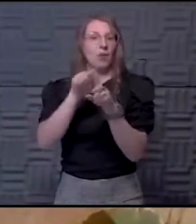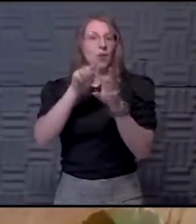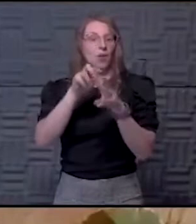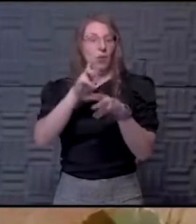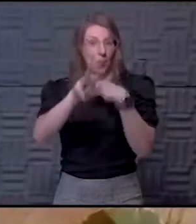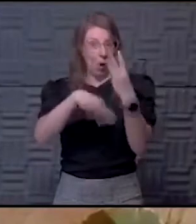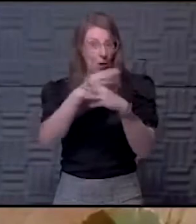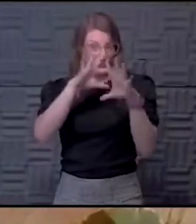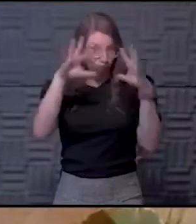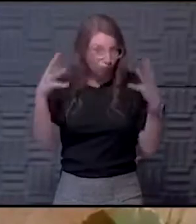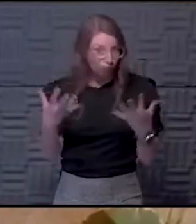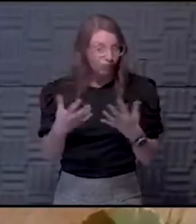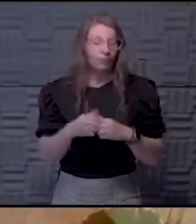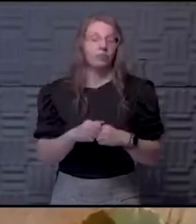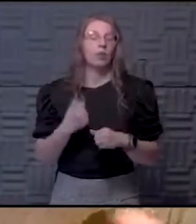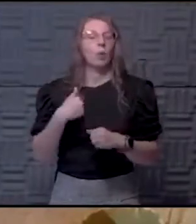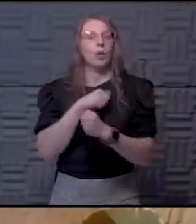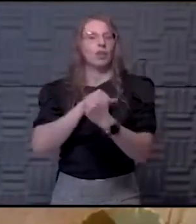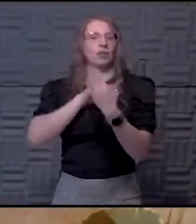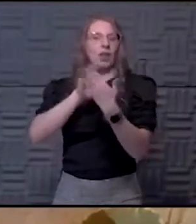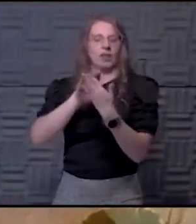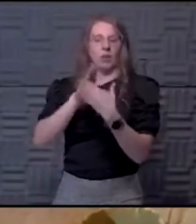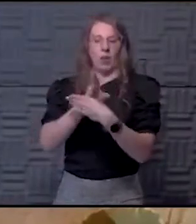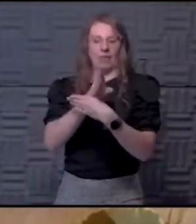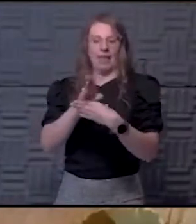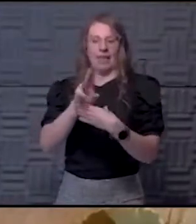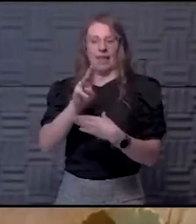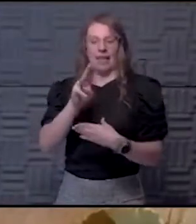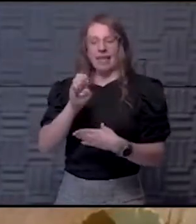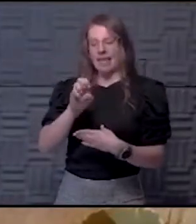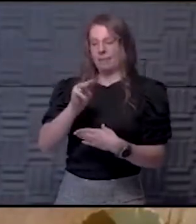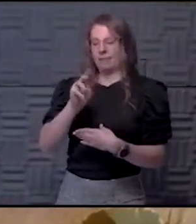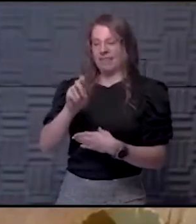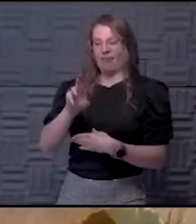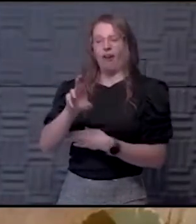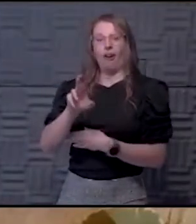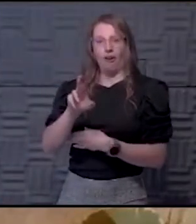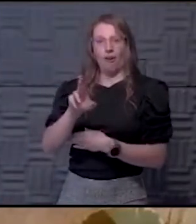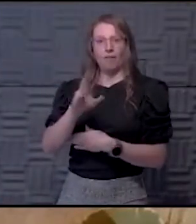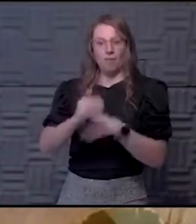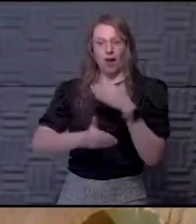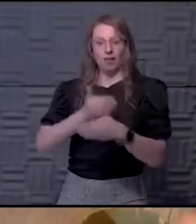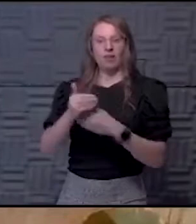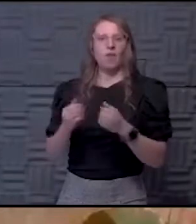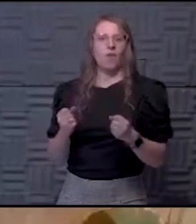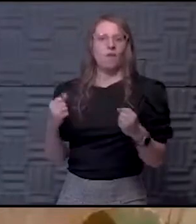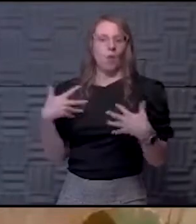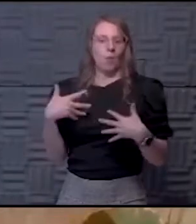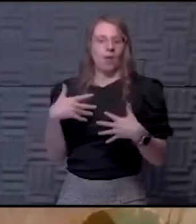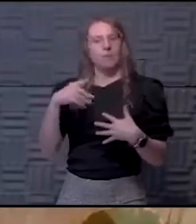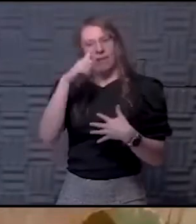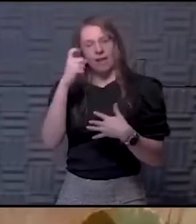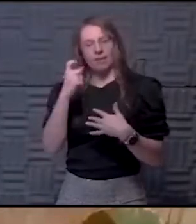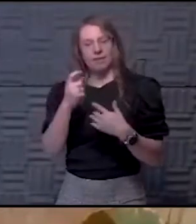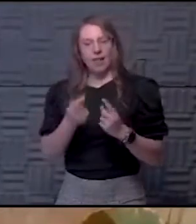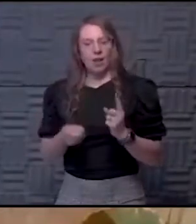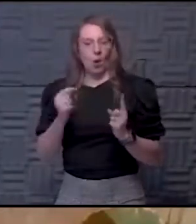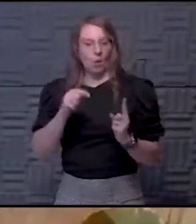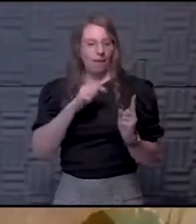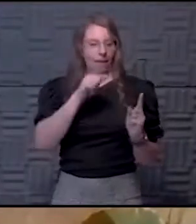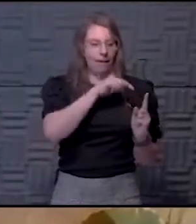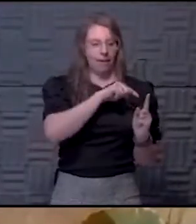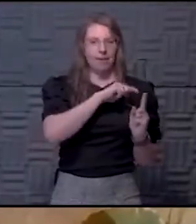one of the things that we can address within the EMDR process is phobias, because they usually go back to